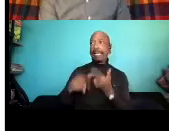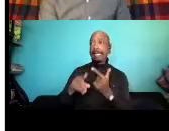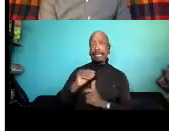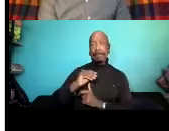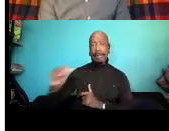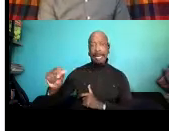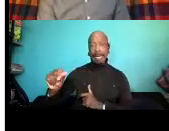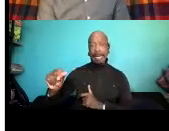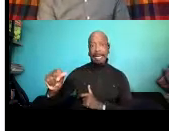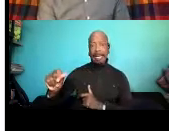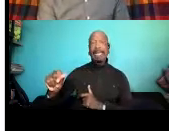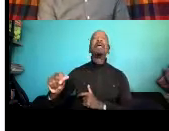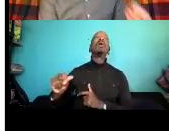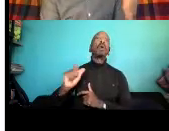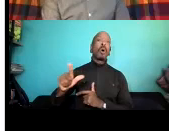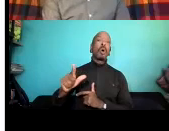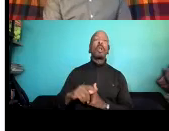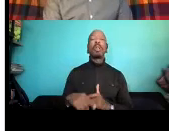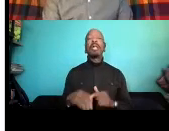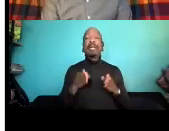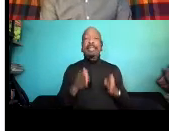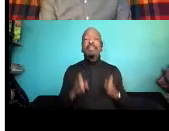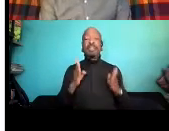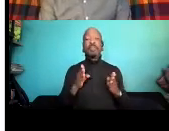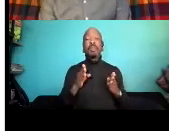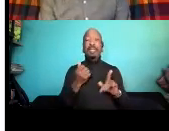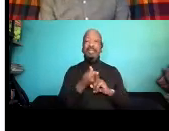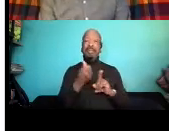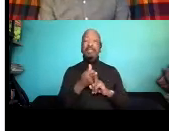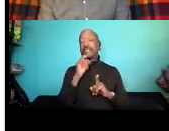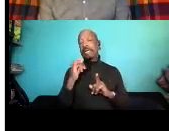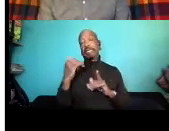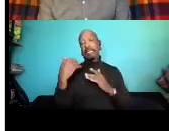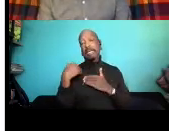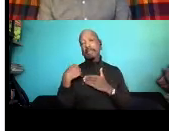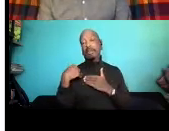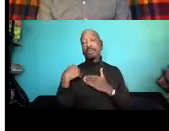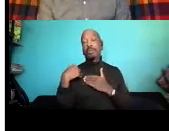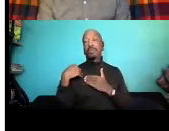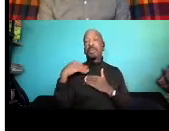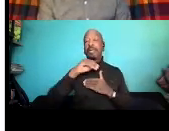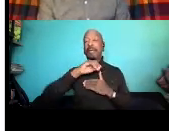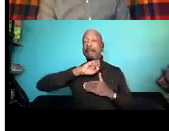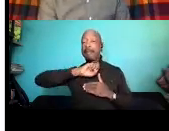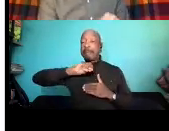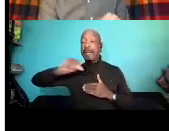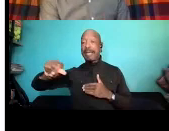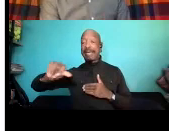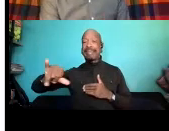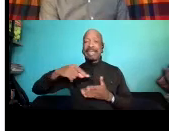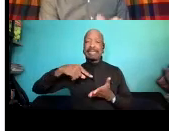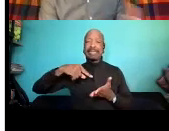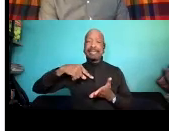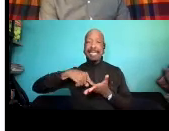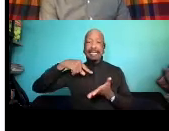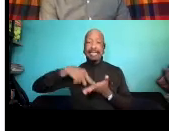individual worker owner of your business will, in theory, not be liable to repay that debt personally. If the business